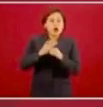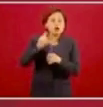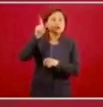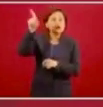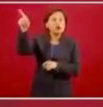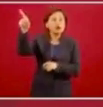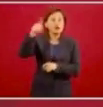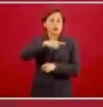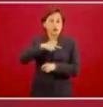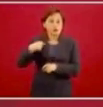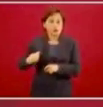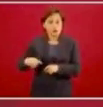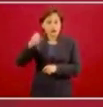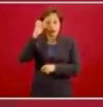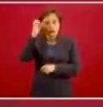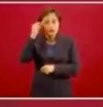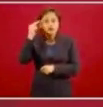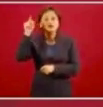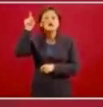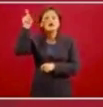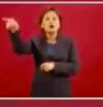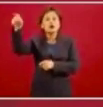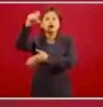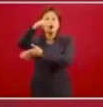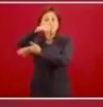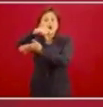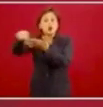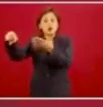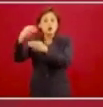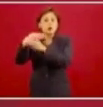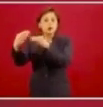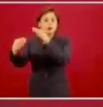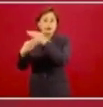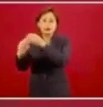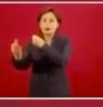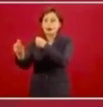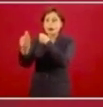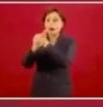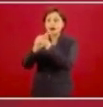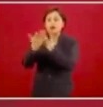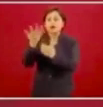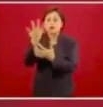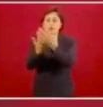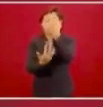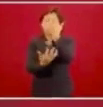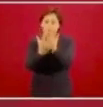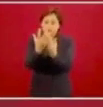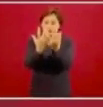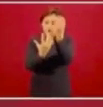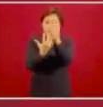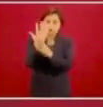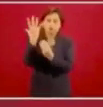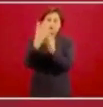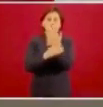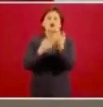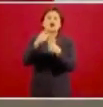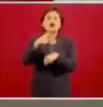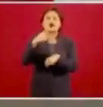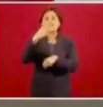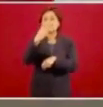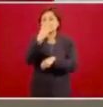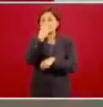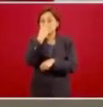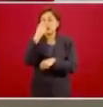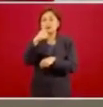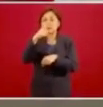protection equipment that we have purchased from China, gloves, mask,